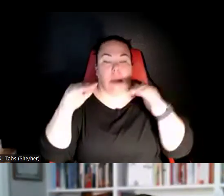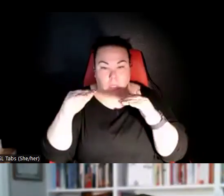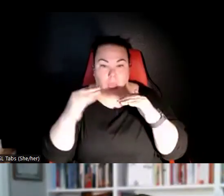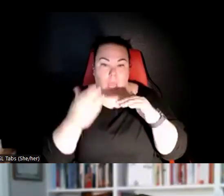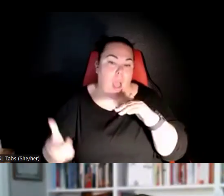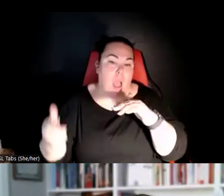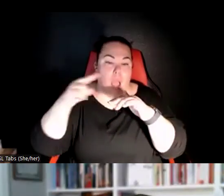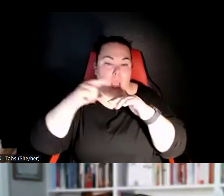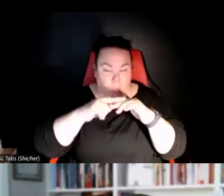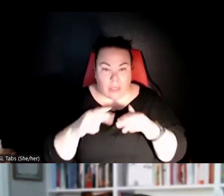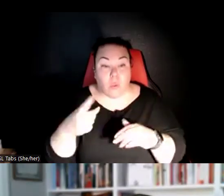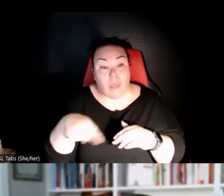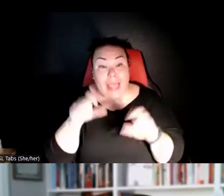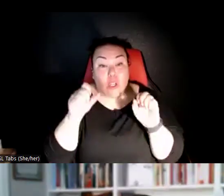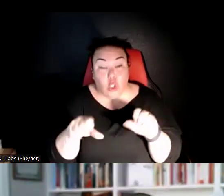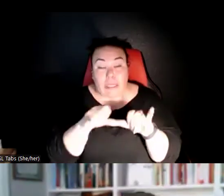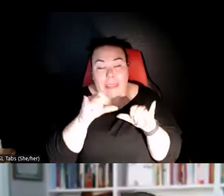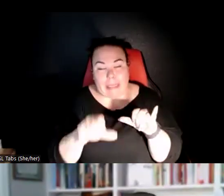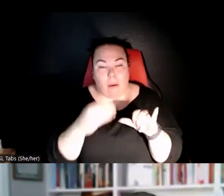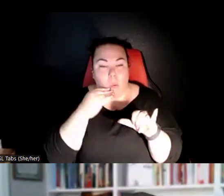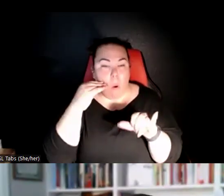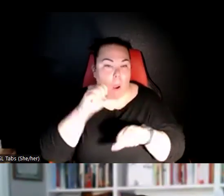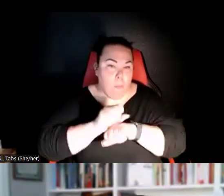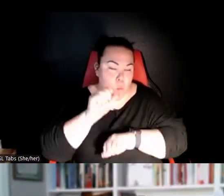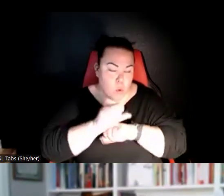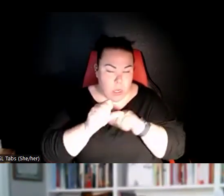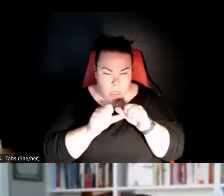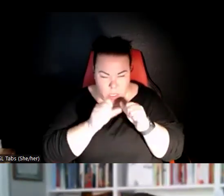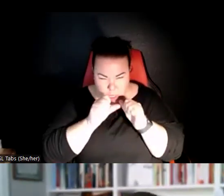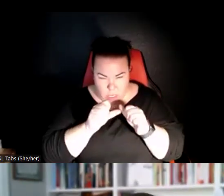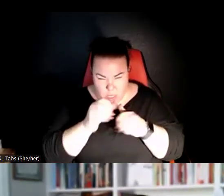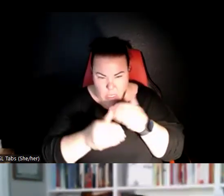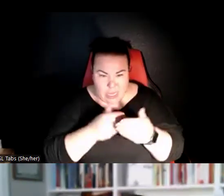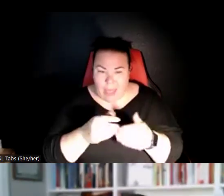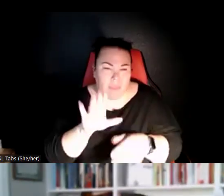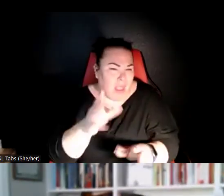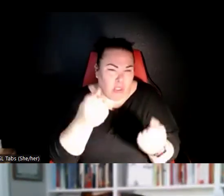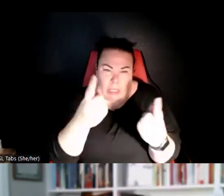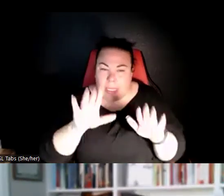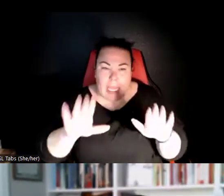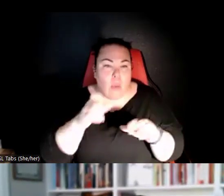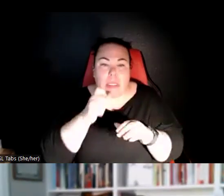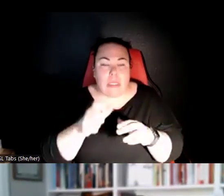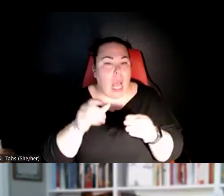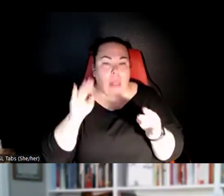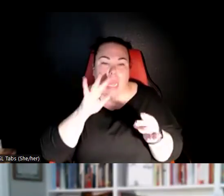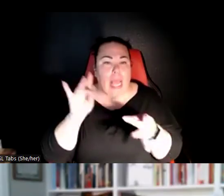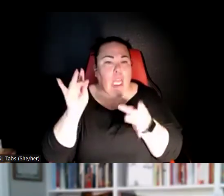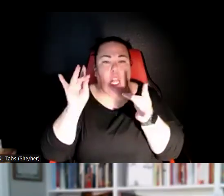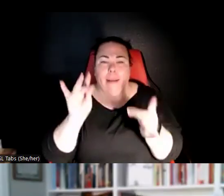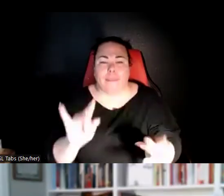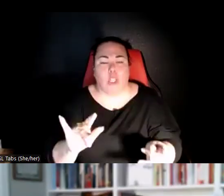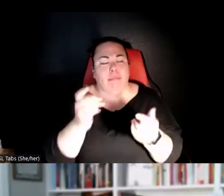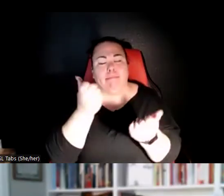home. We made that happen. It was hard and it was piecemeal. So it wasn't a plan. We just kind of, everyone